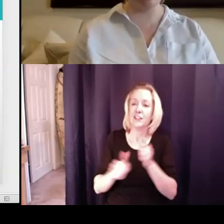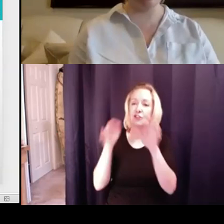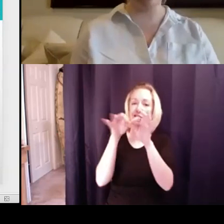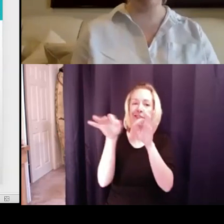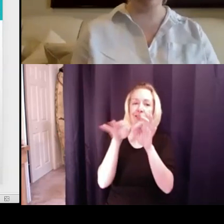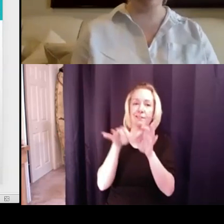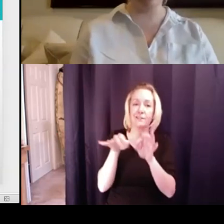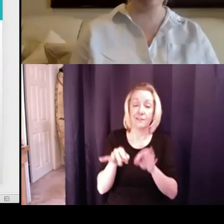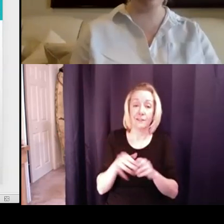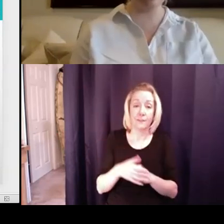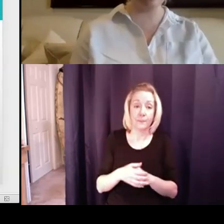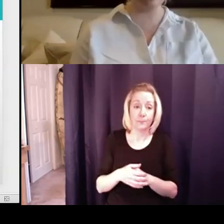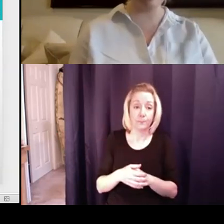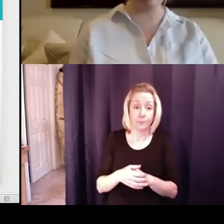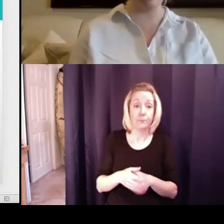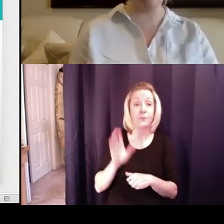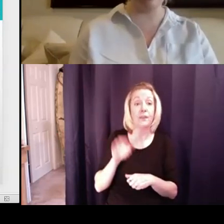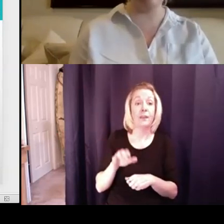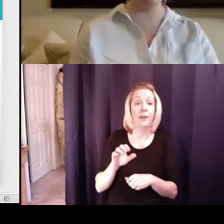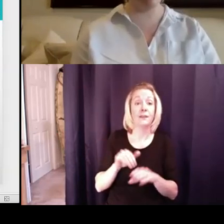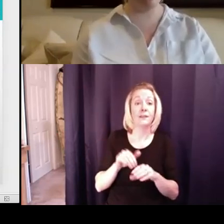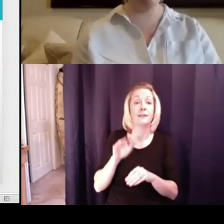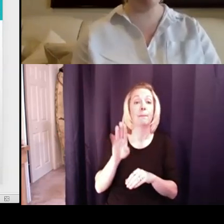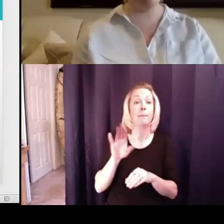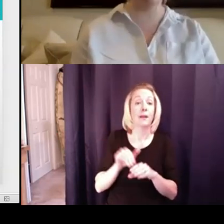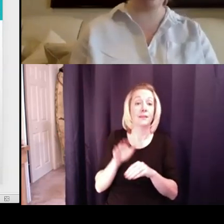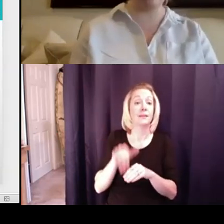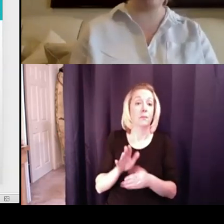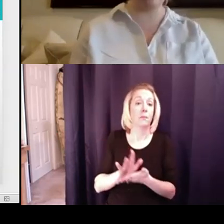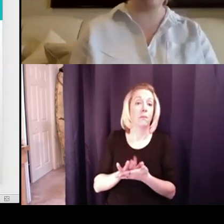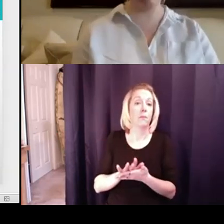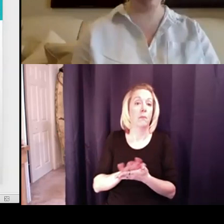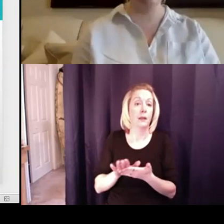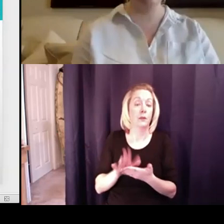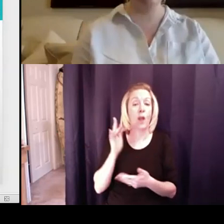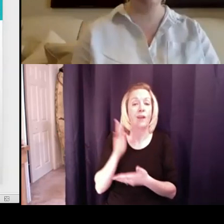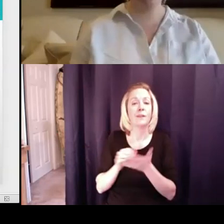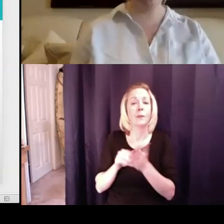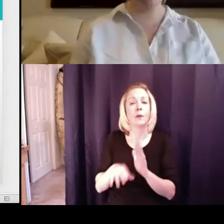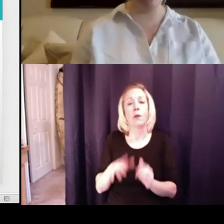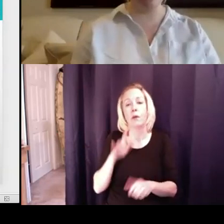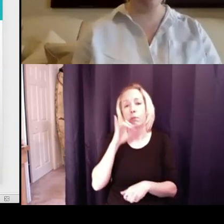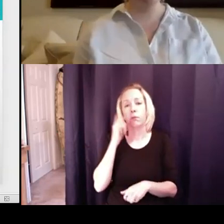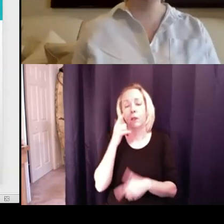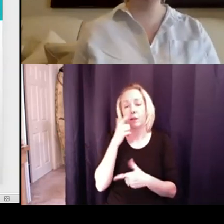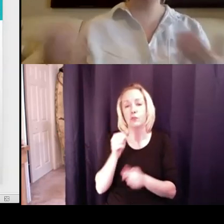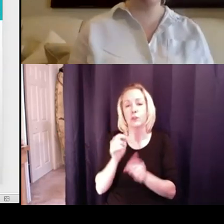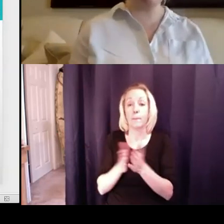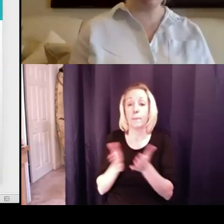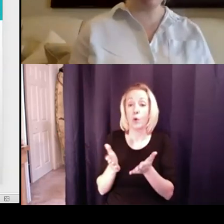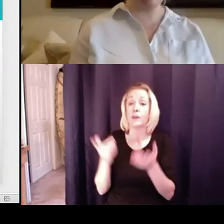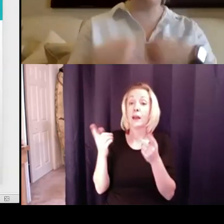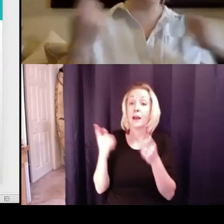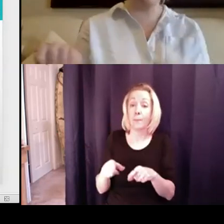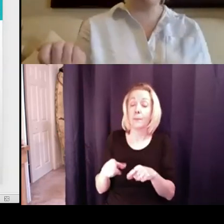time engaging with books, we sent the step-by-step home, and their mom or their dad or grandma recorded the book. And then when we got